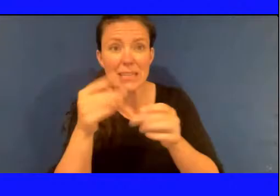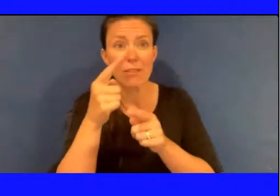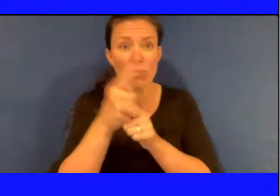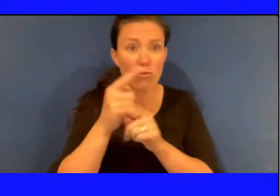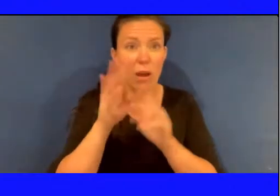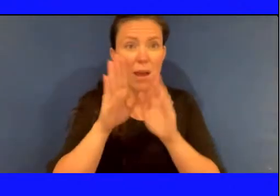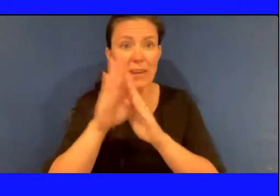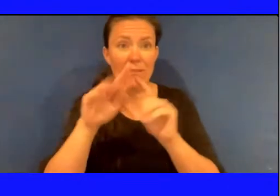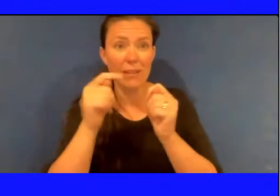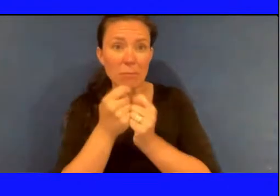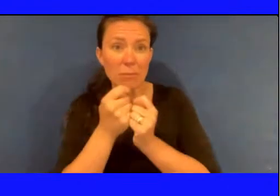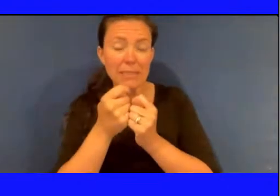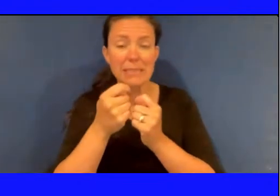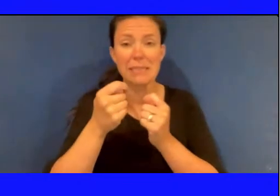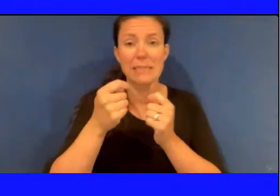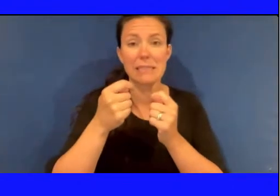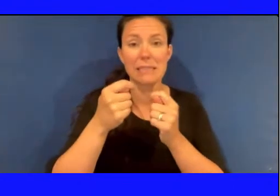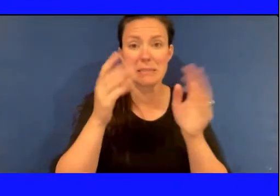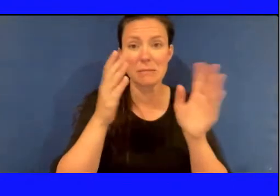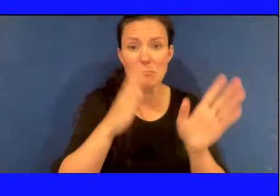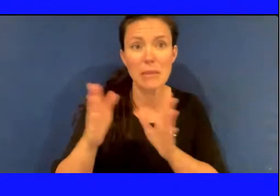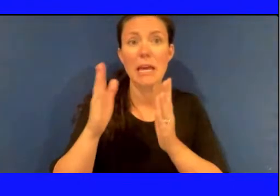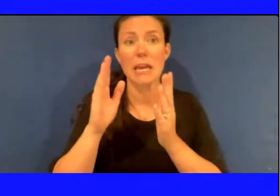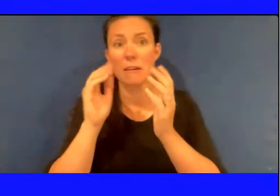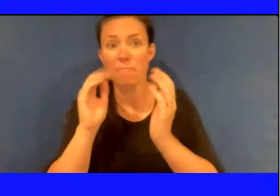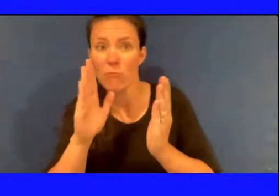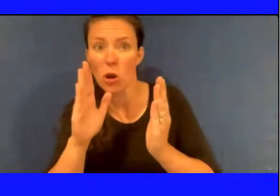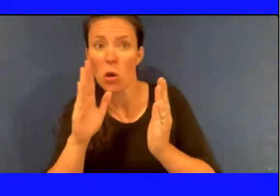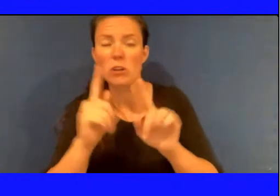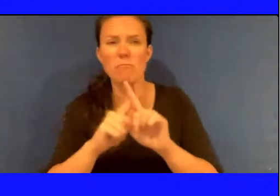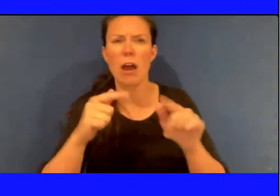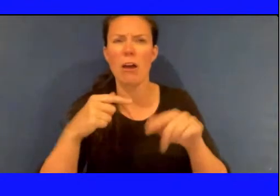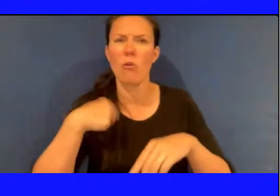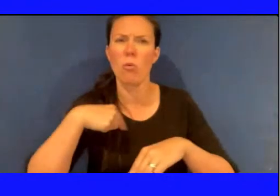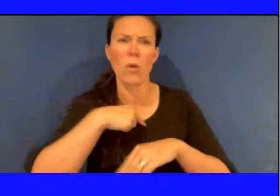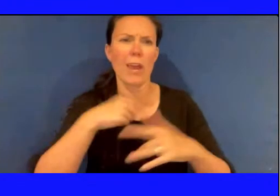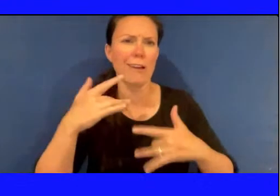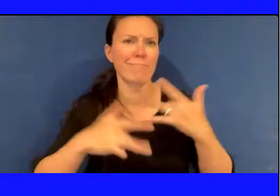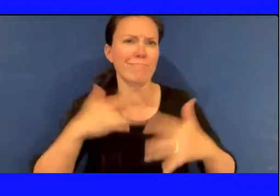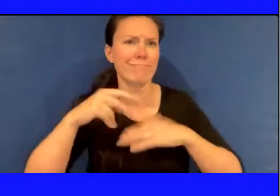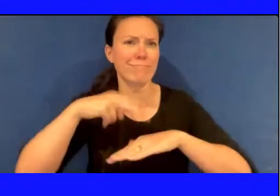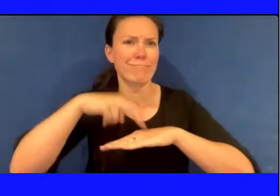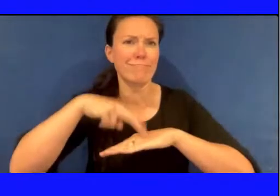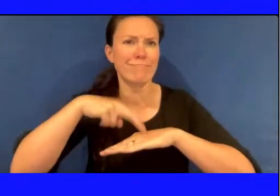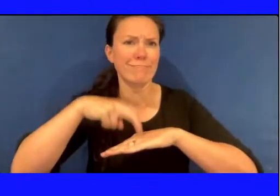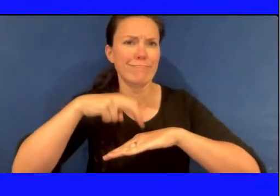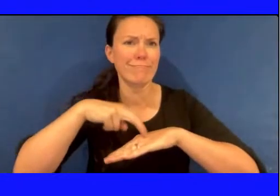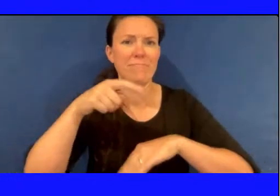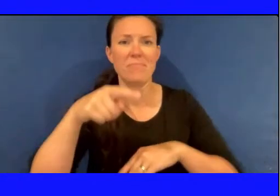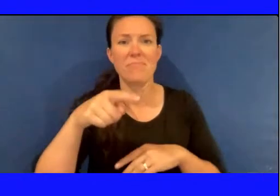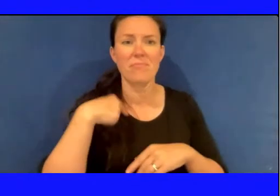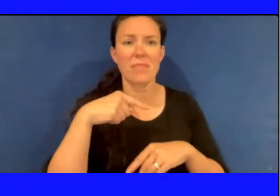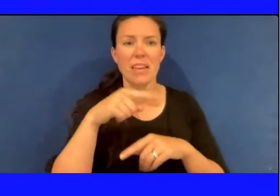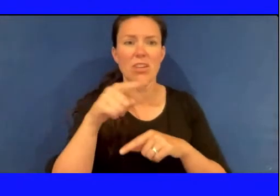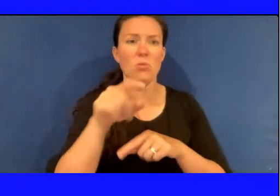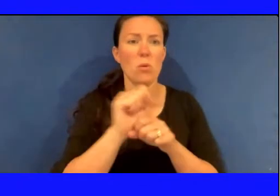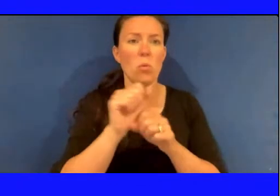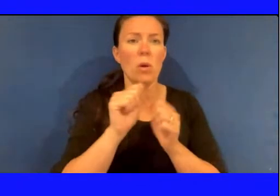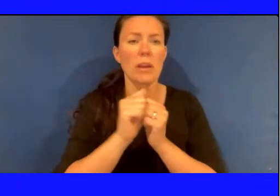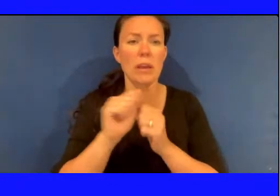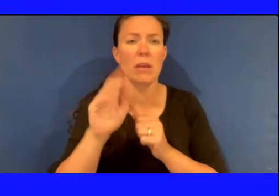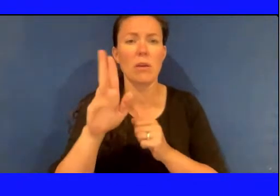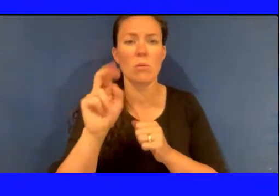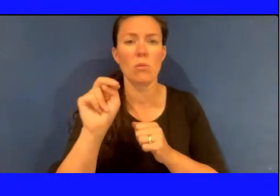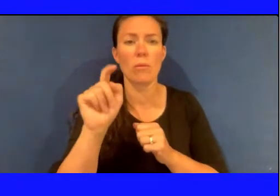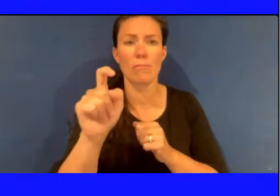and the right development execution. We were super excited because we had an alignment with Bronx Works, and I'll walk you